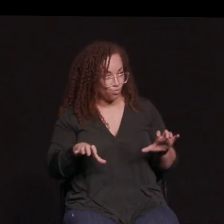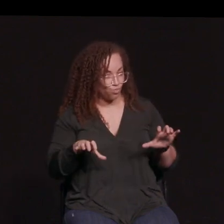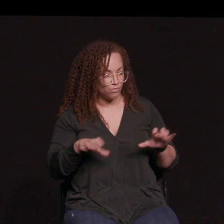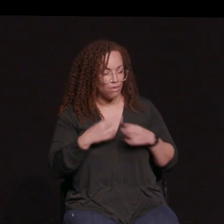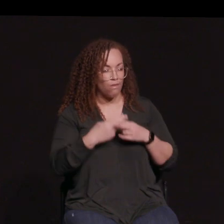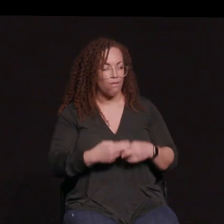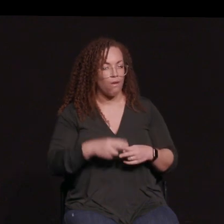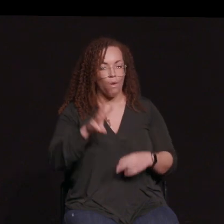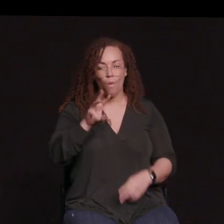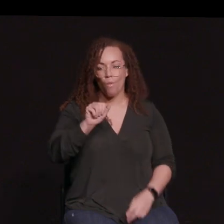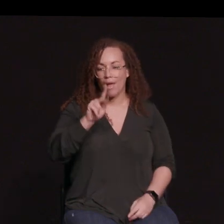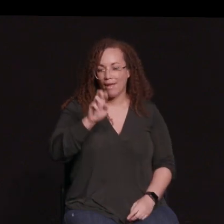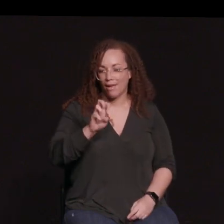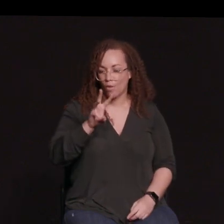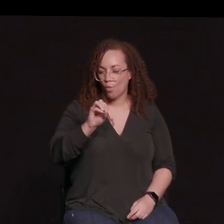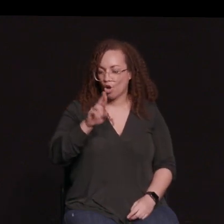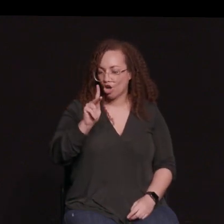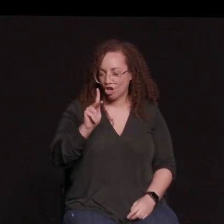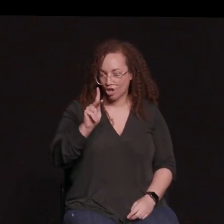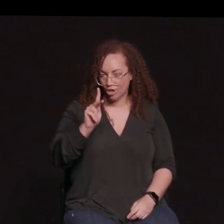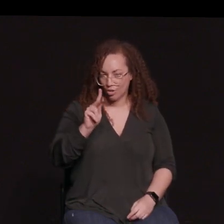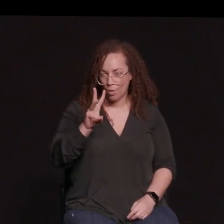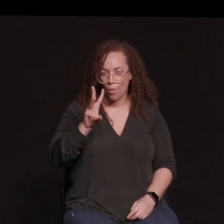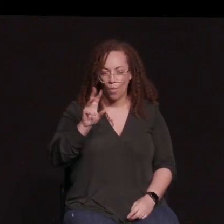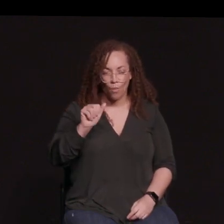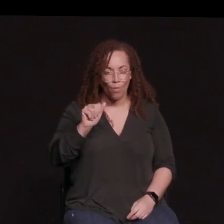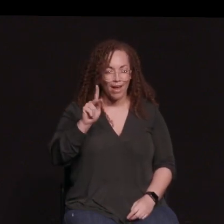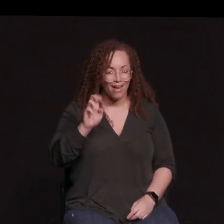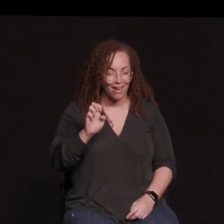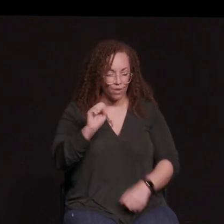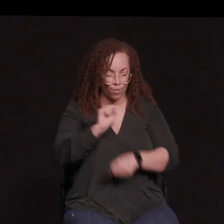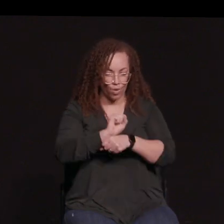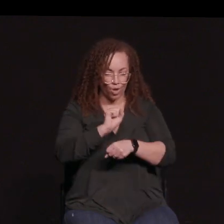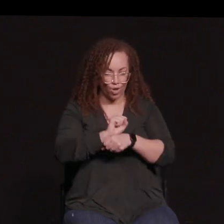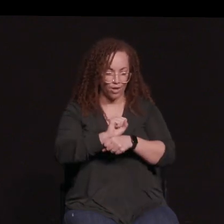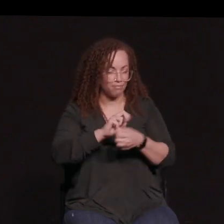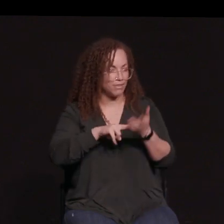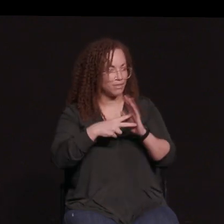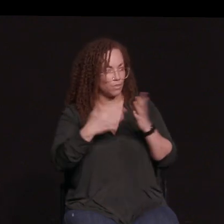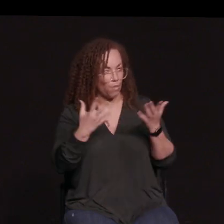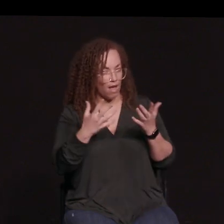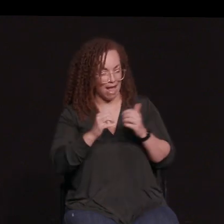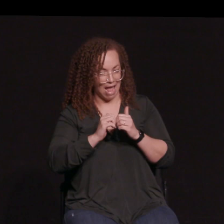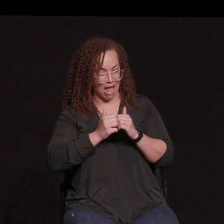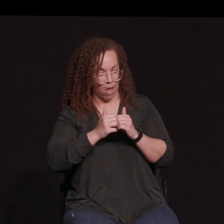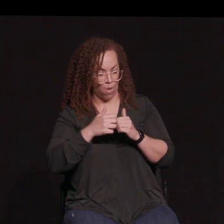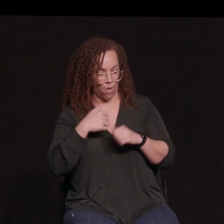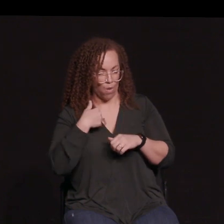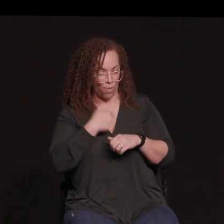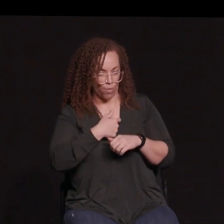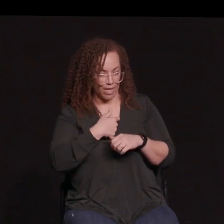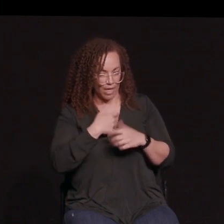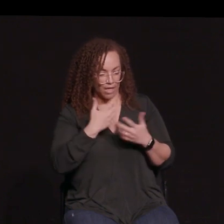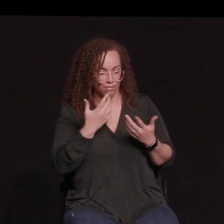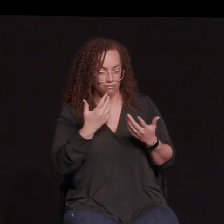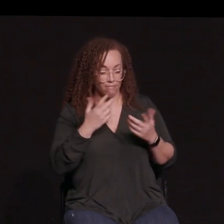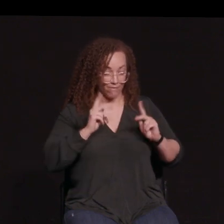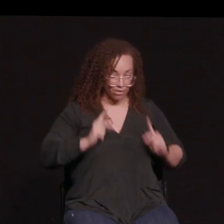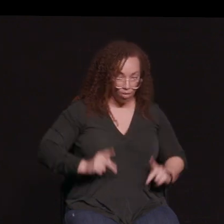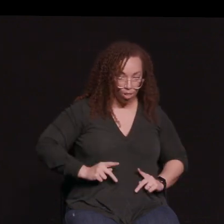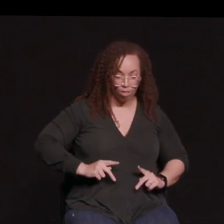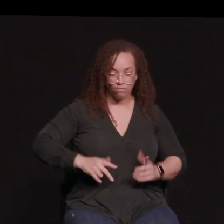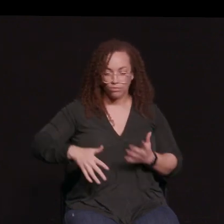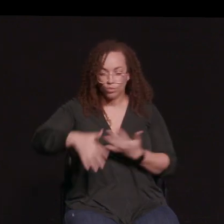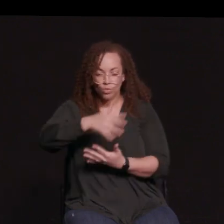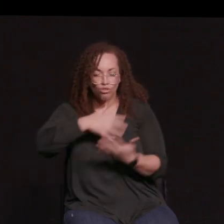Wake work, she writes, describes how we attend to physical, social, and